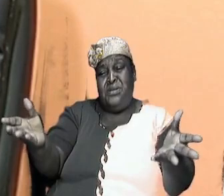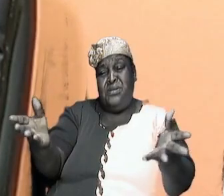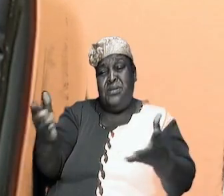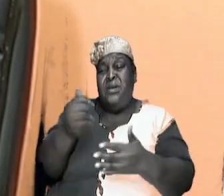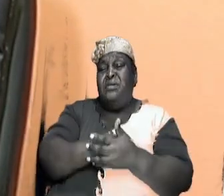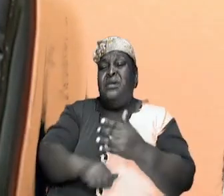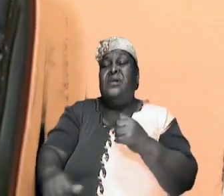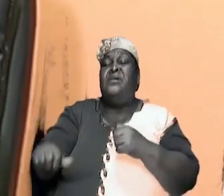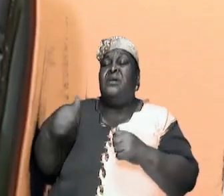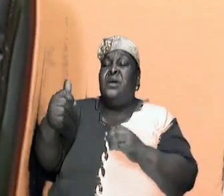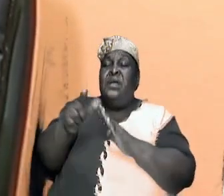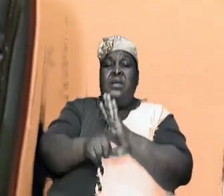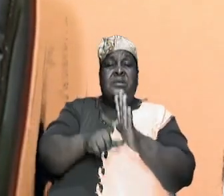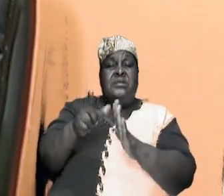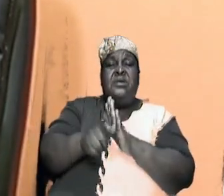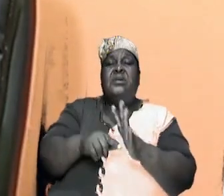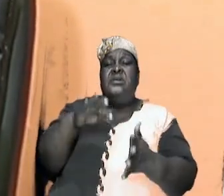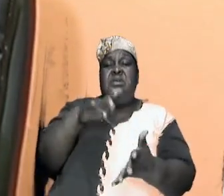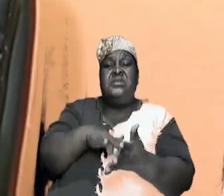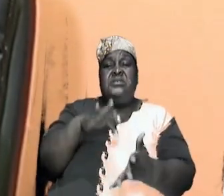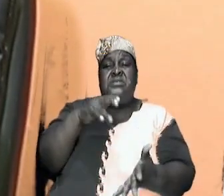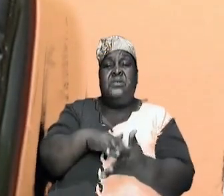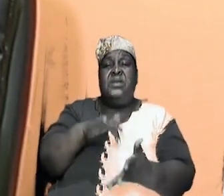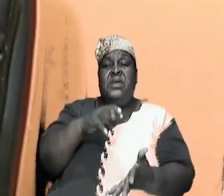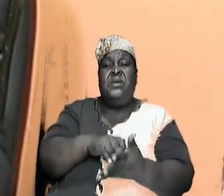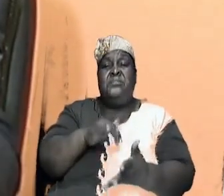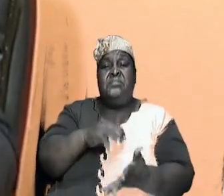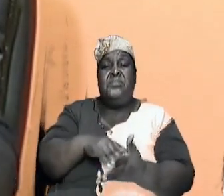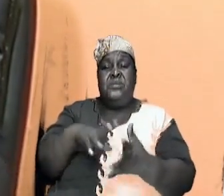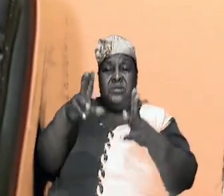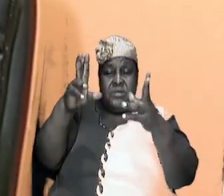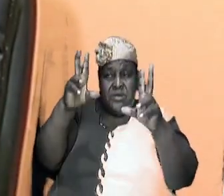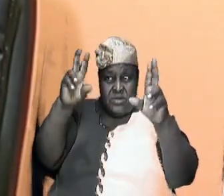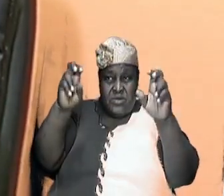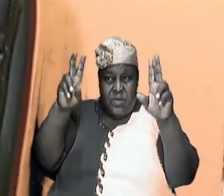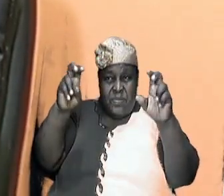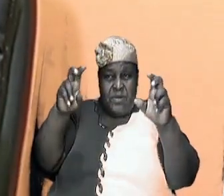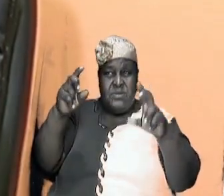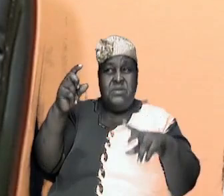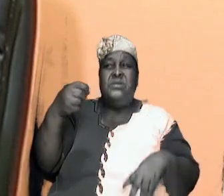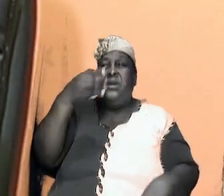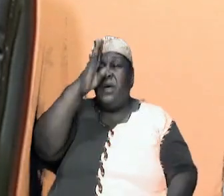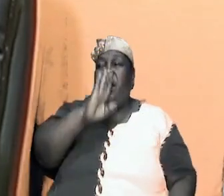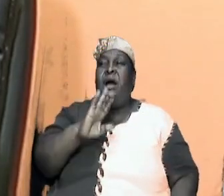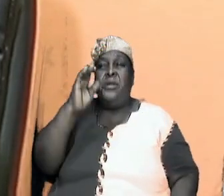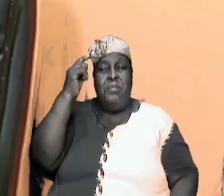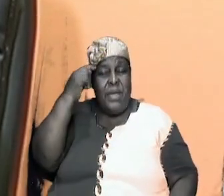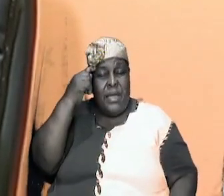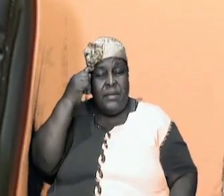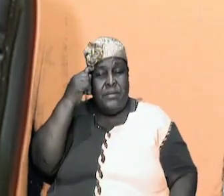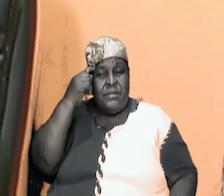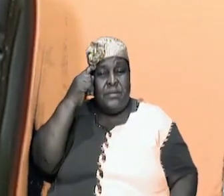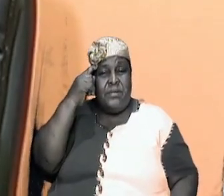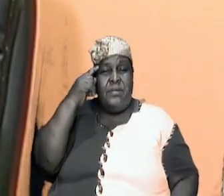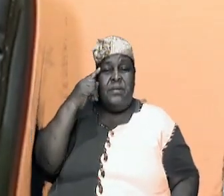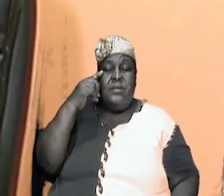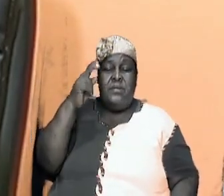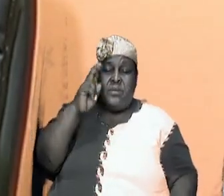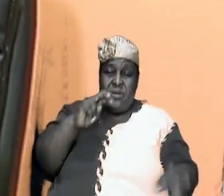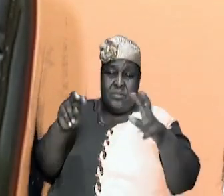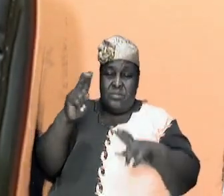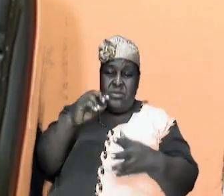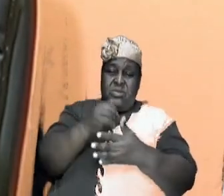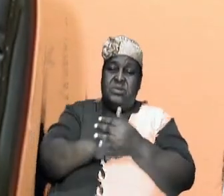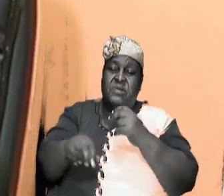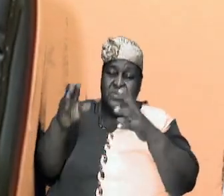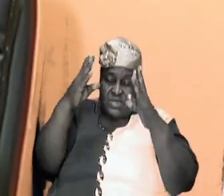going into. We're going to be, as I said, the topic is the mind of Christ. We're going to be looking at some of these